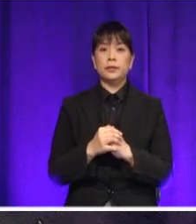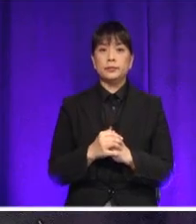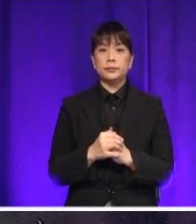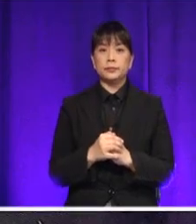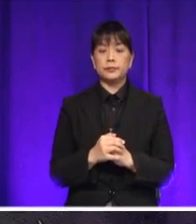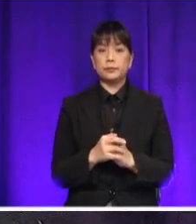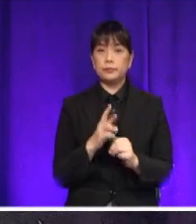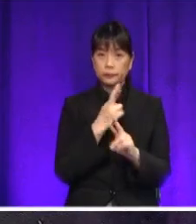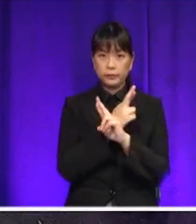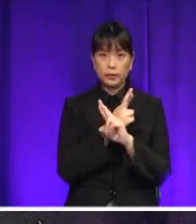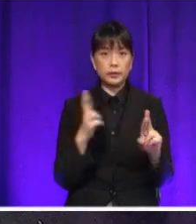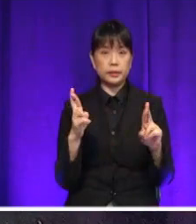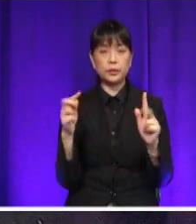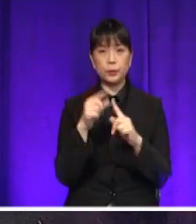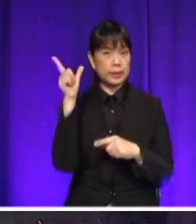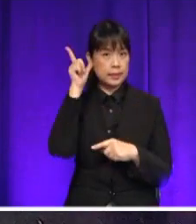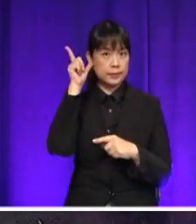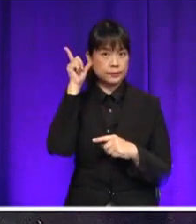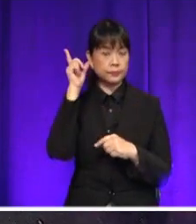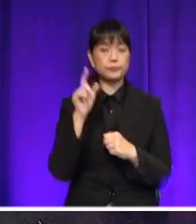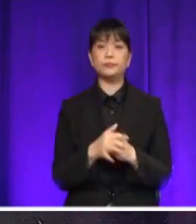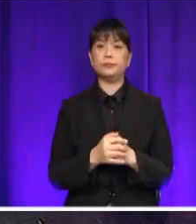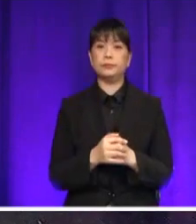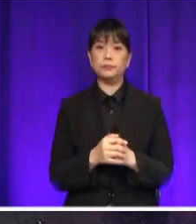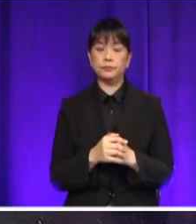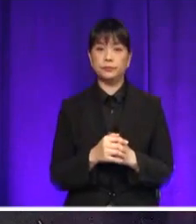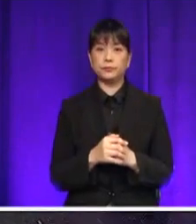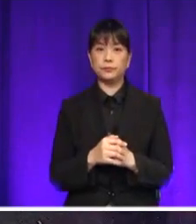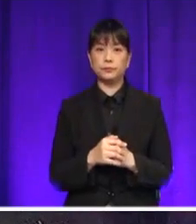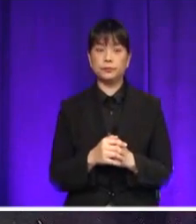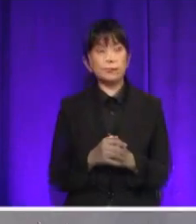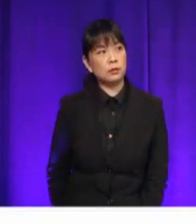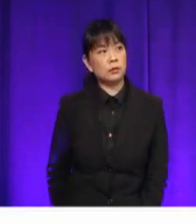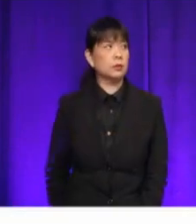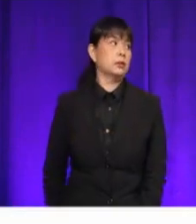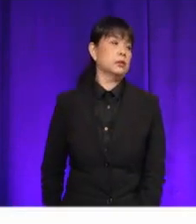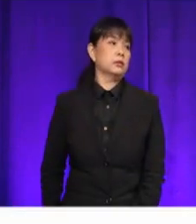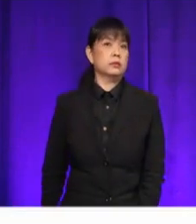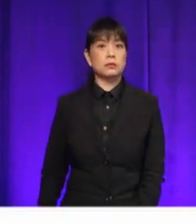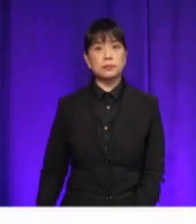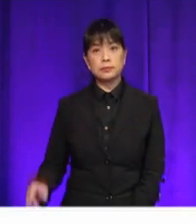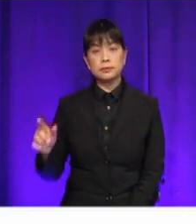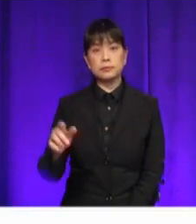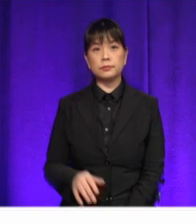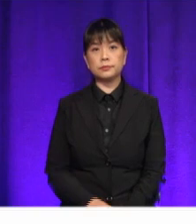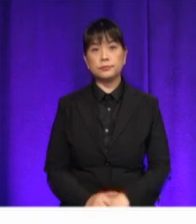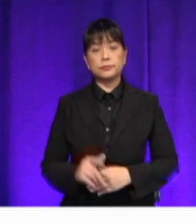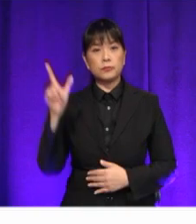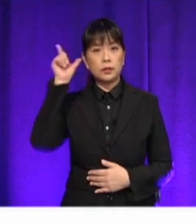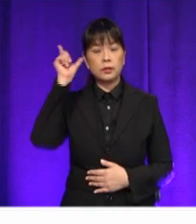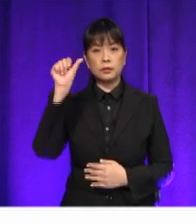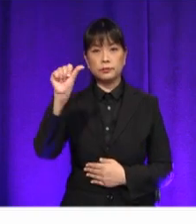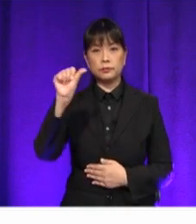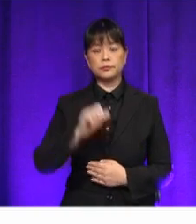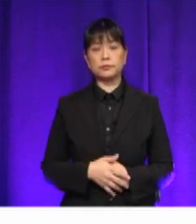we ready to listen? Ready, teacher. Yes. Okay. Listen. A.